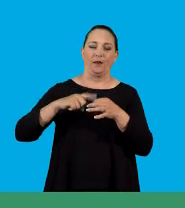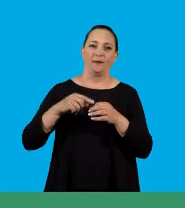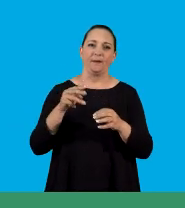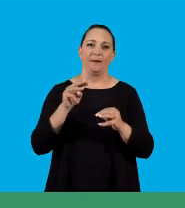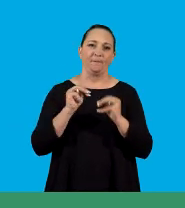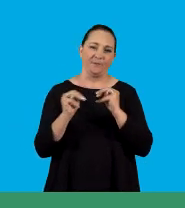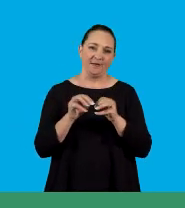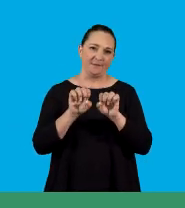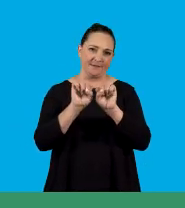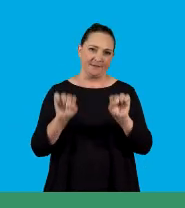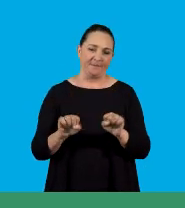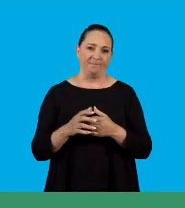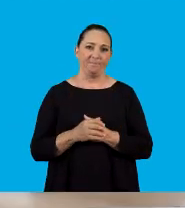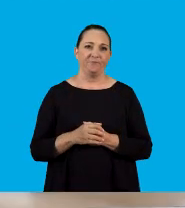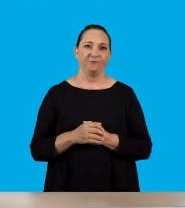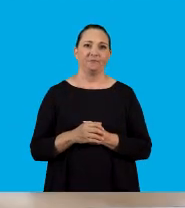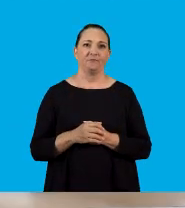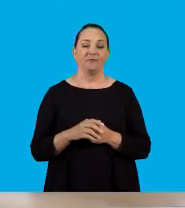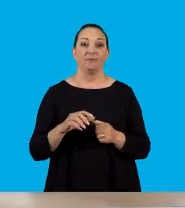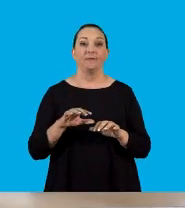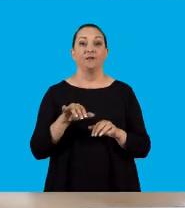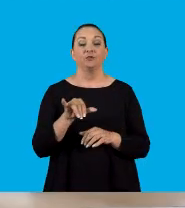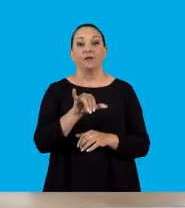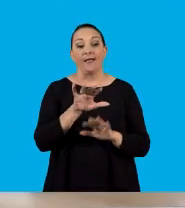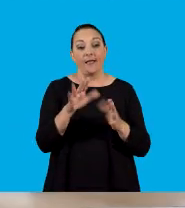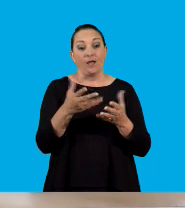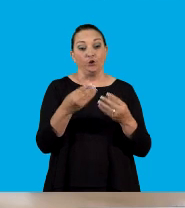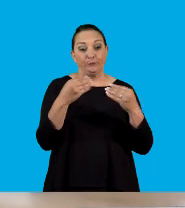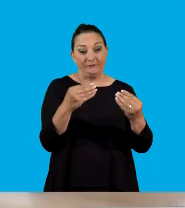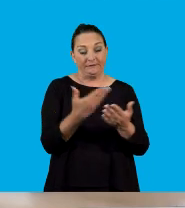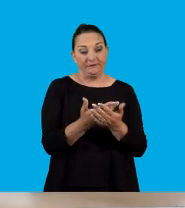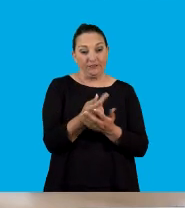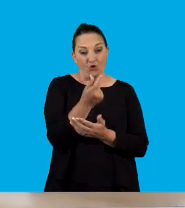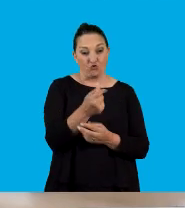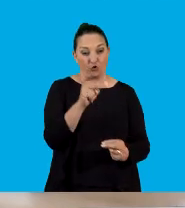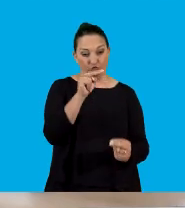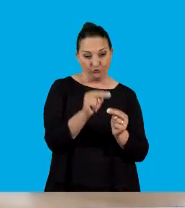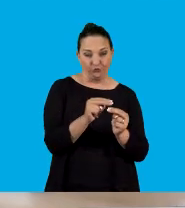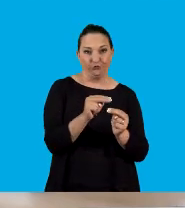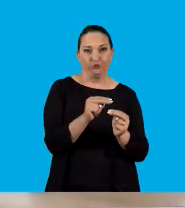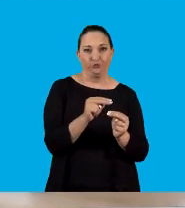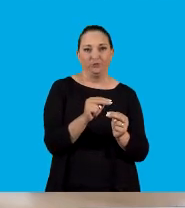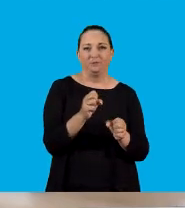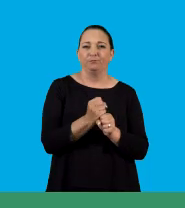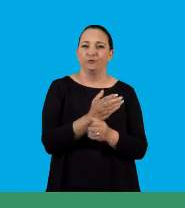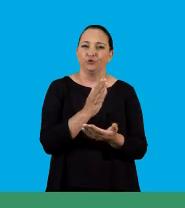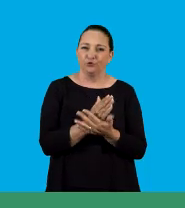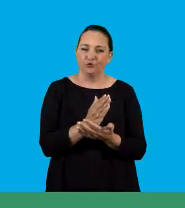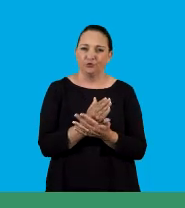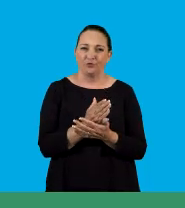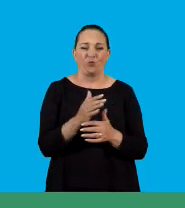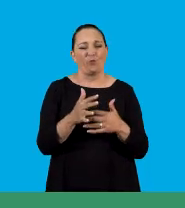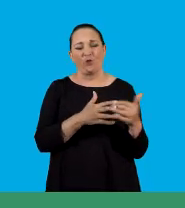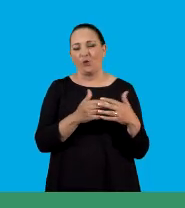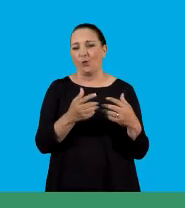So this should not be confused. When we're talking about ways in which the business can reduce the cost of quality, we are talking about making sure